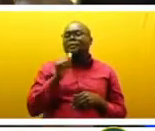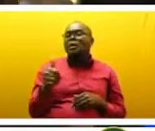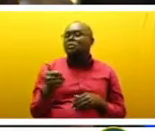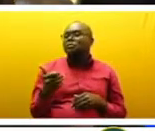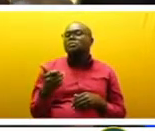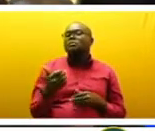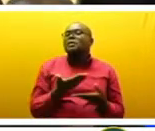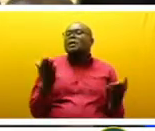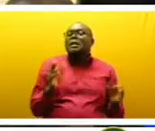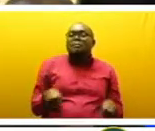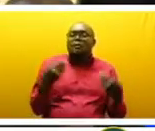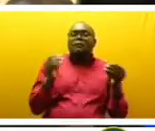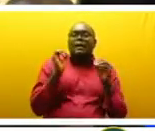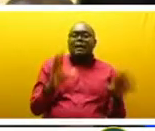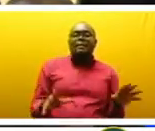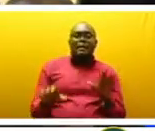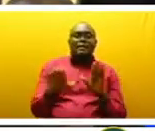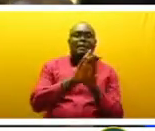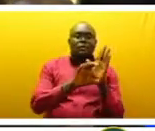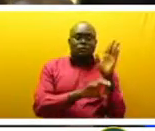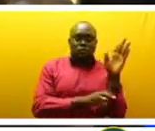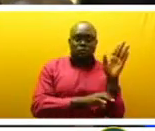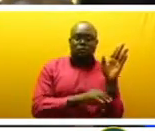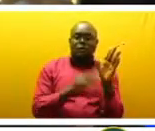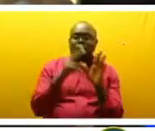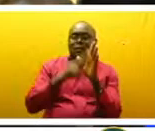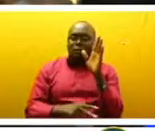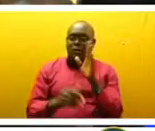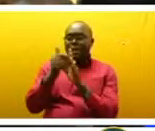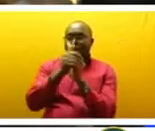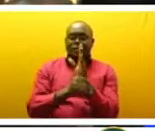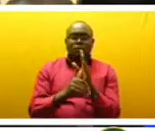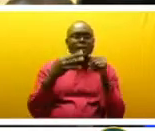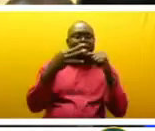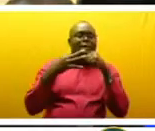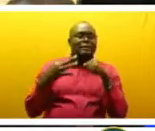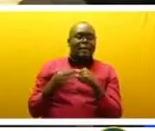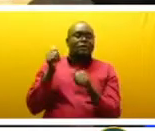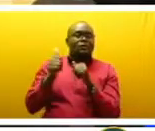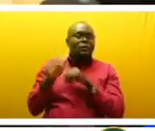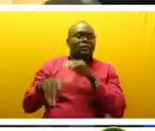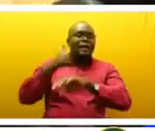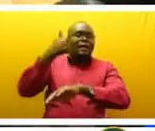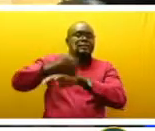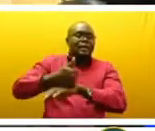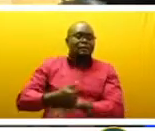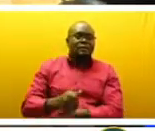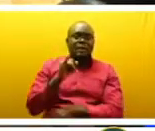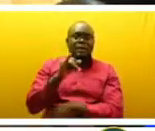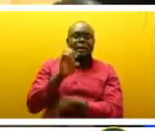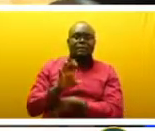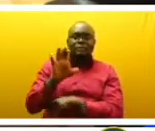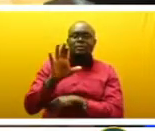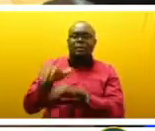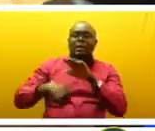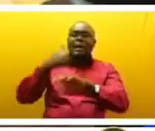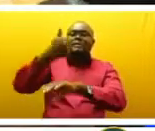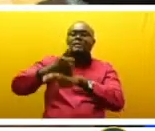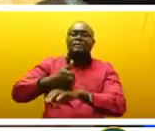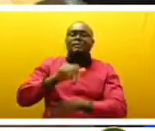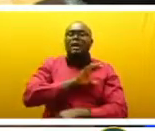any way in the Constitution. You read Article 88, which establishes the Iebc. It establishes a